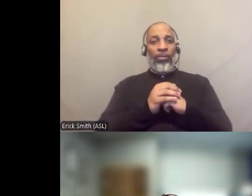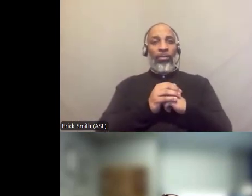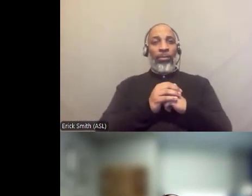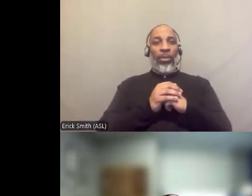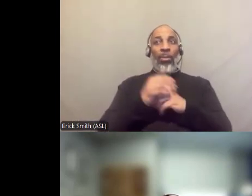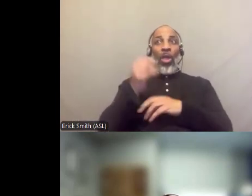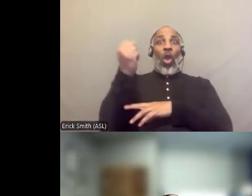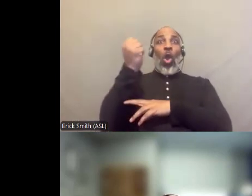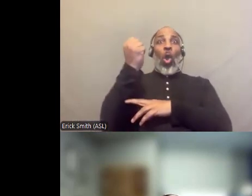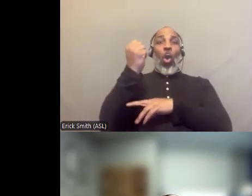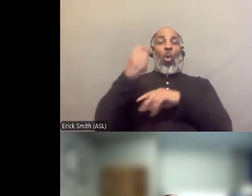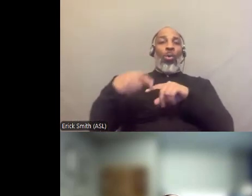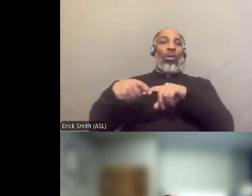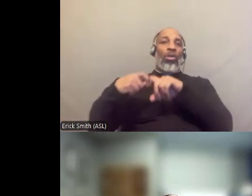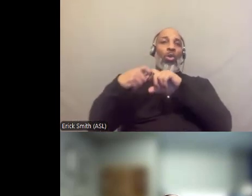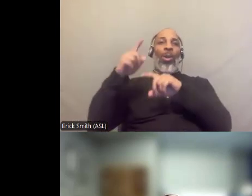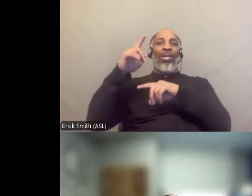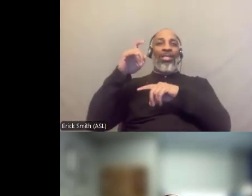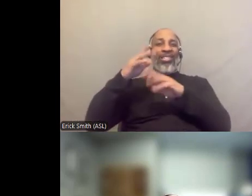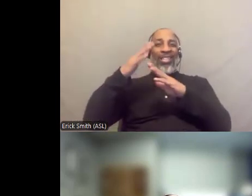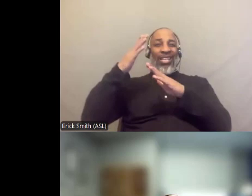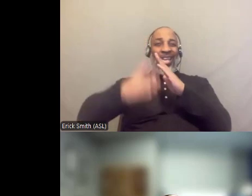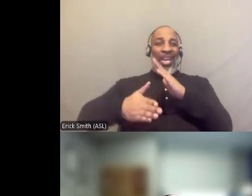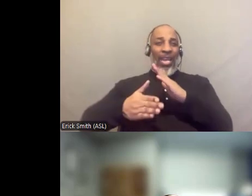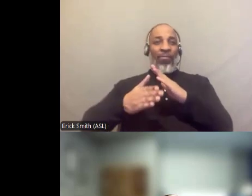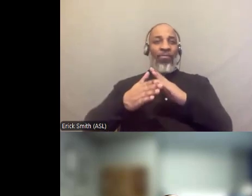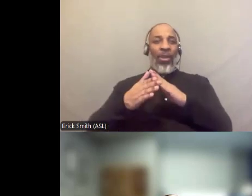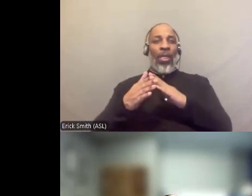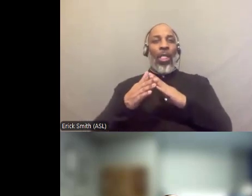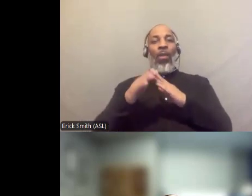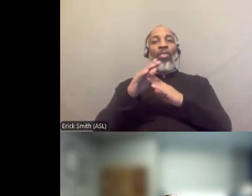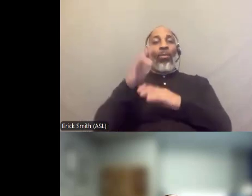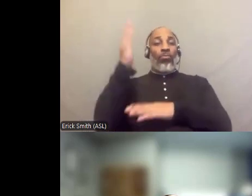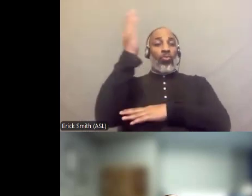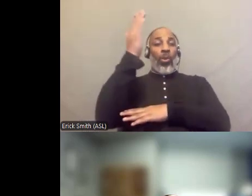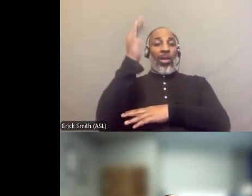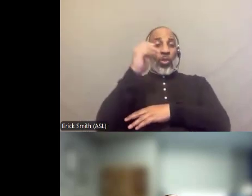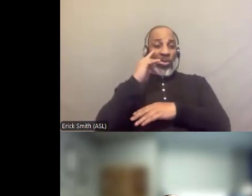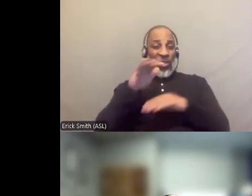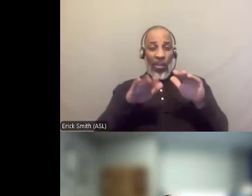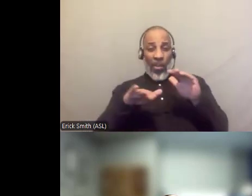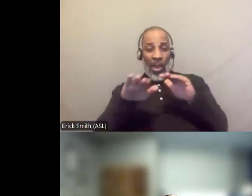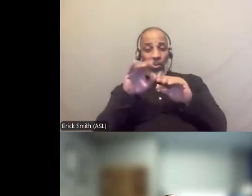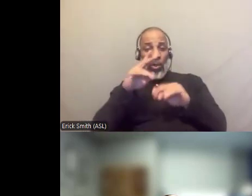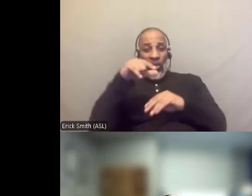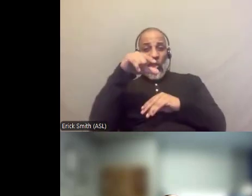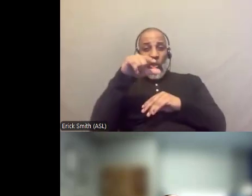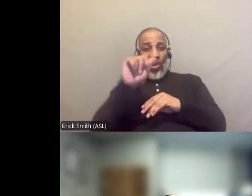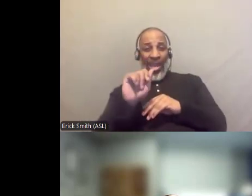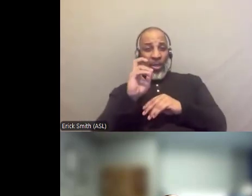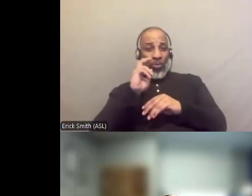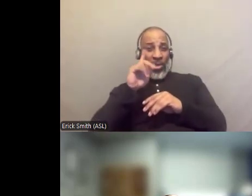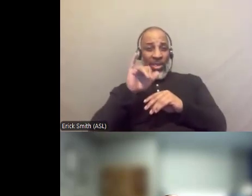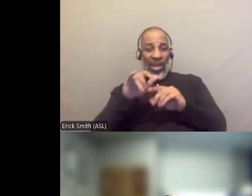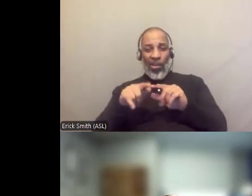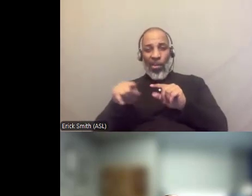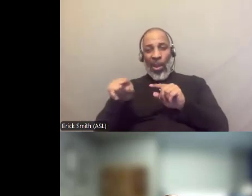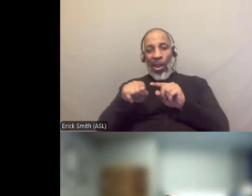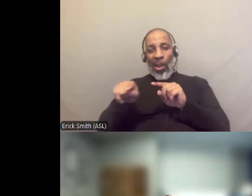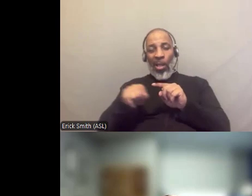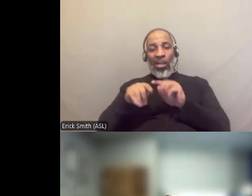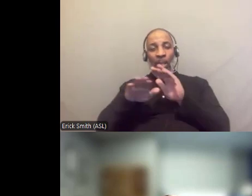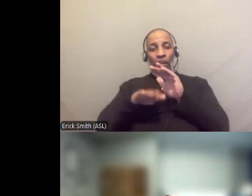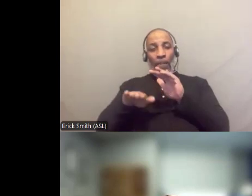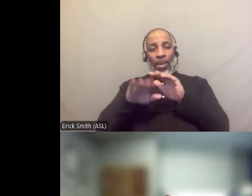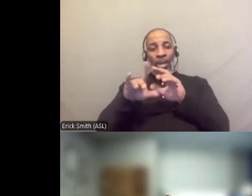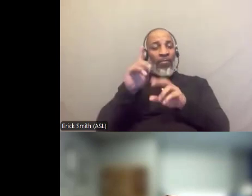questions until the end of the presentation. You'll see at the bottom of your screen, there is a Q&A function. If